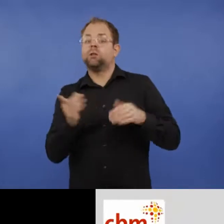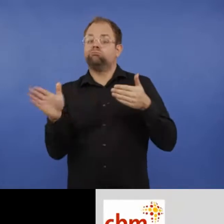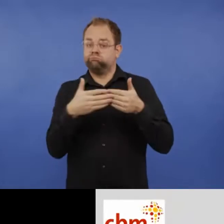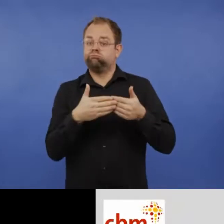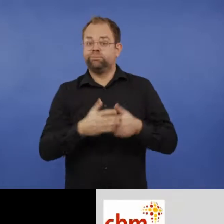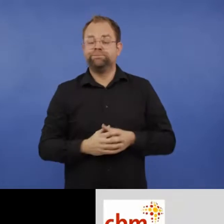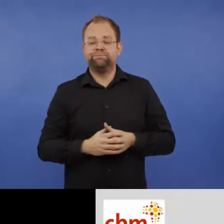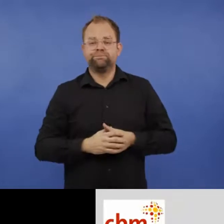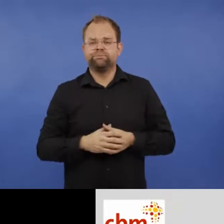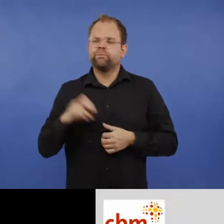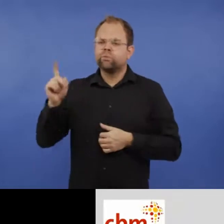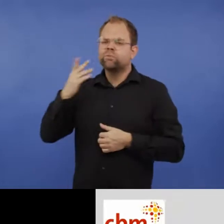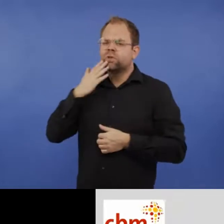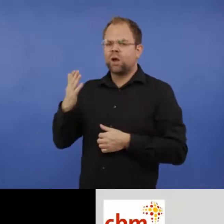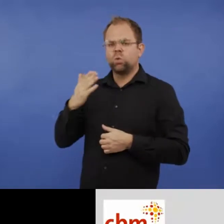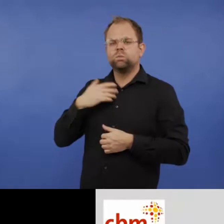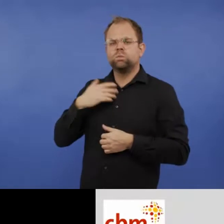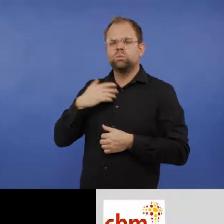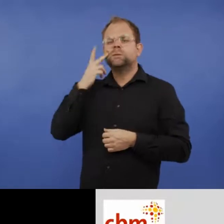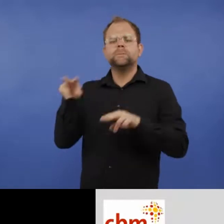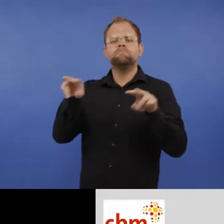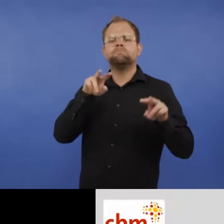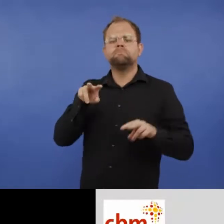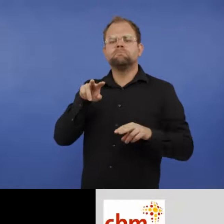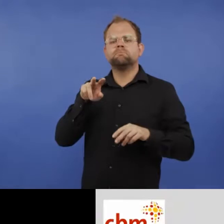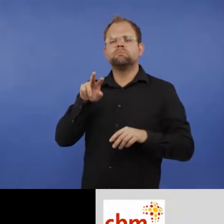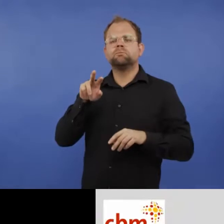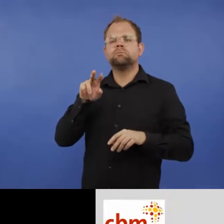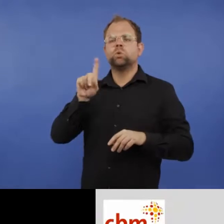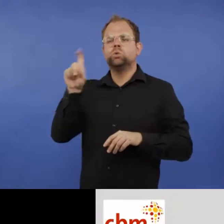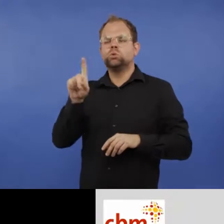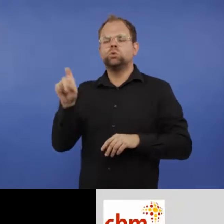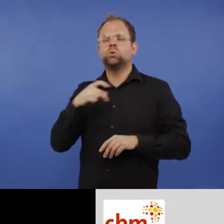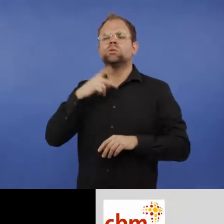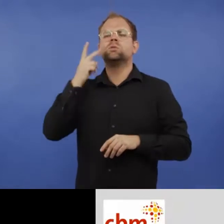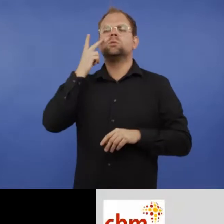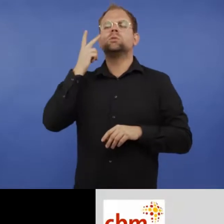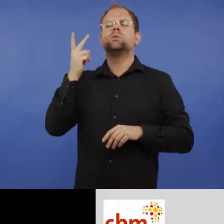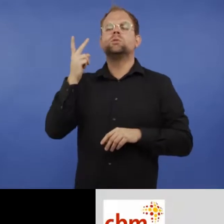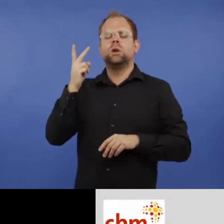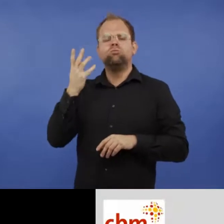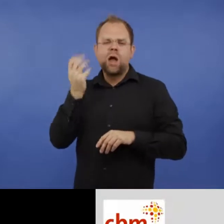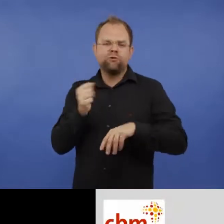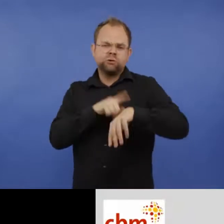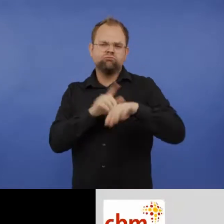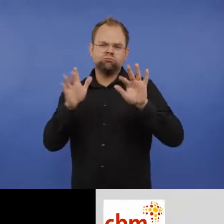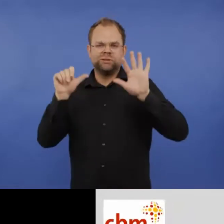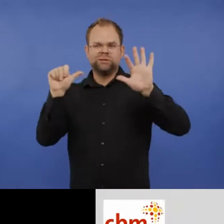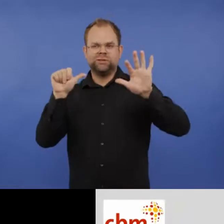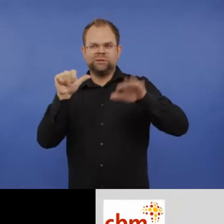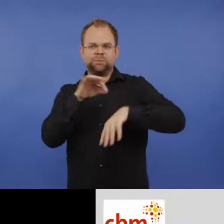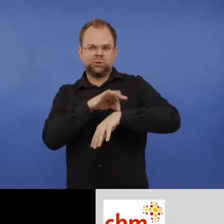Kirsten Lang that Rahama had said she would like to answer this question live. And Kirsten is interested in what issues